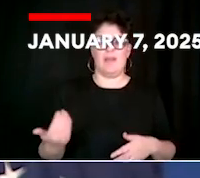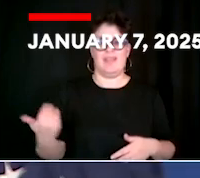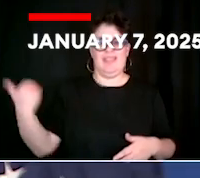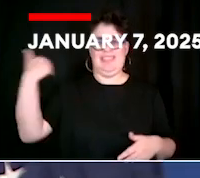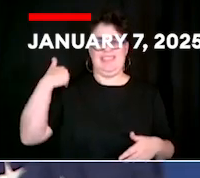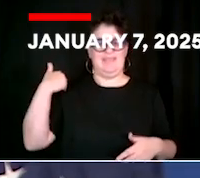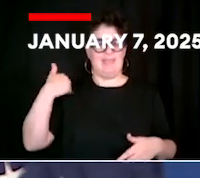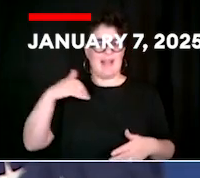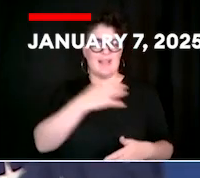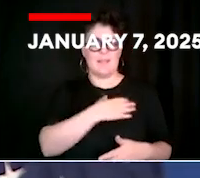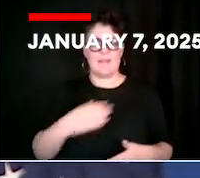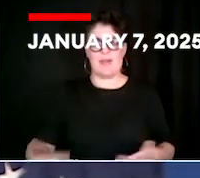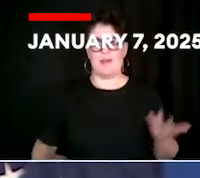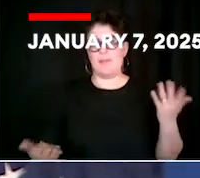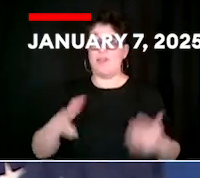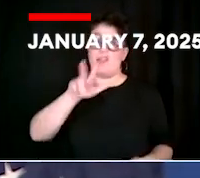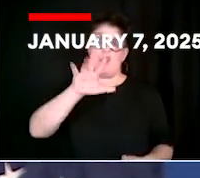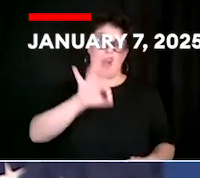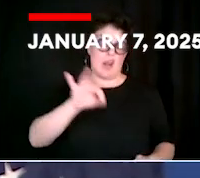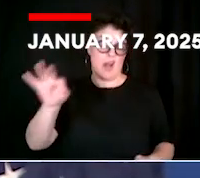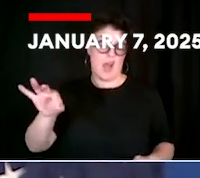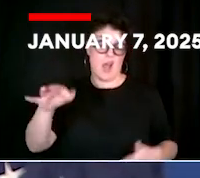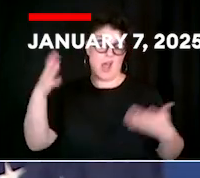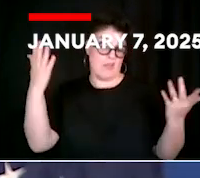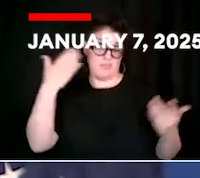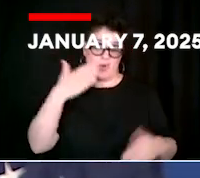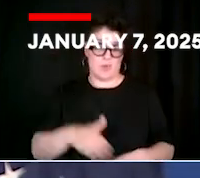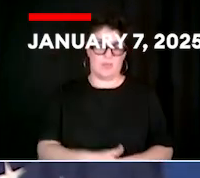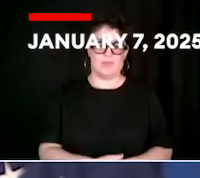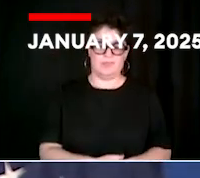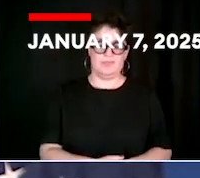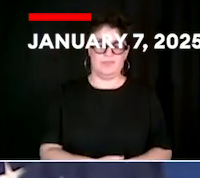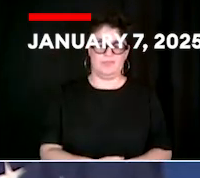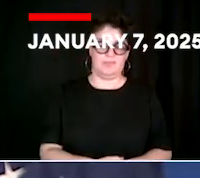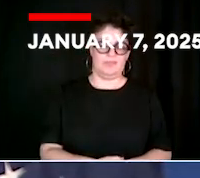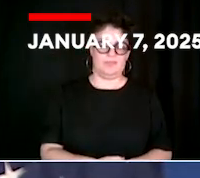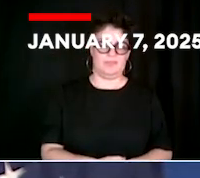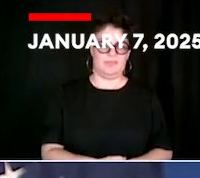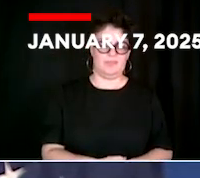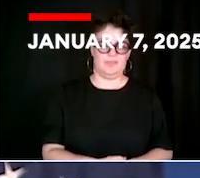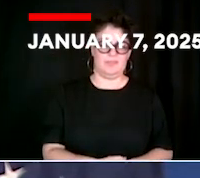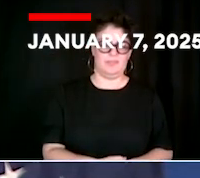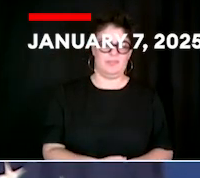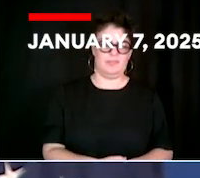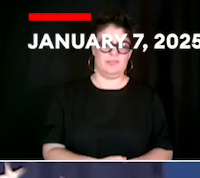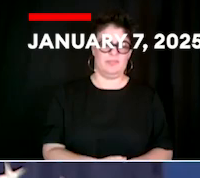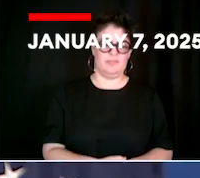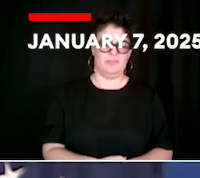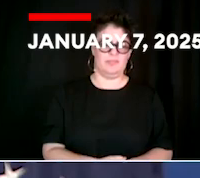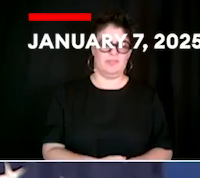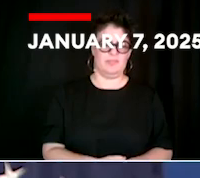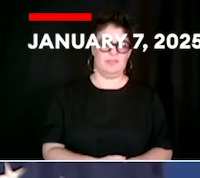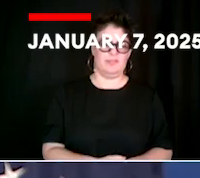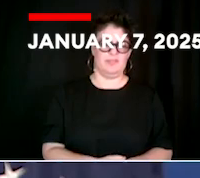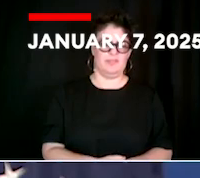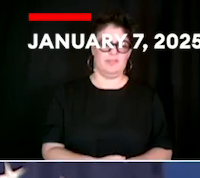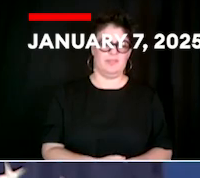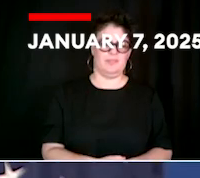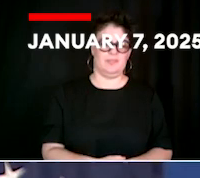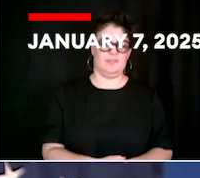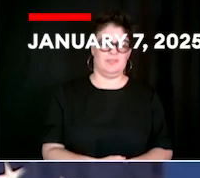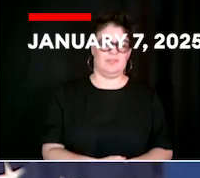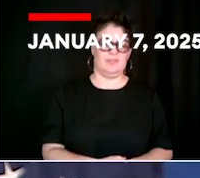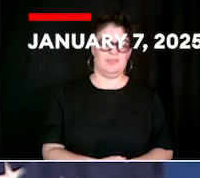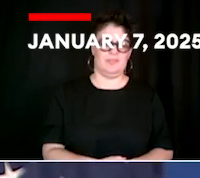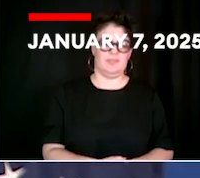Judge's by some of my records. So I don't have I think he had, like I said, he had some